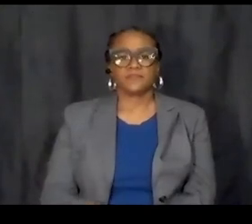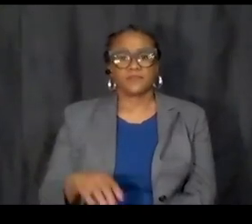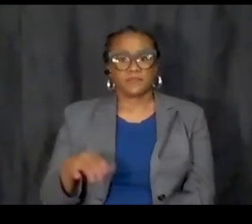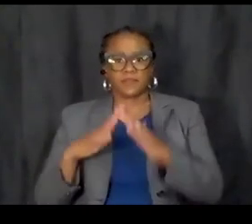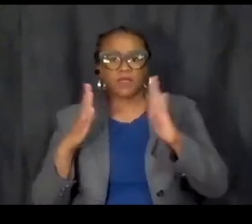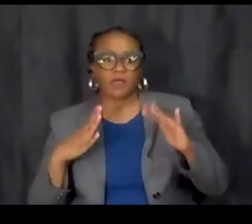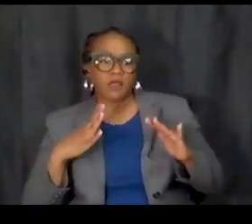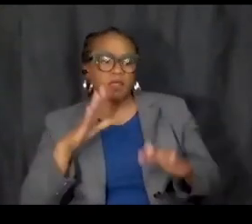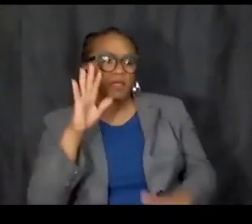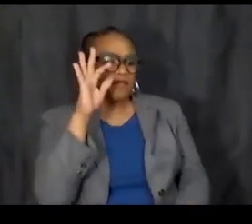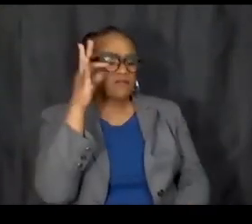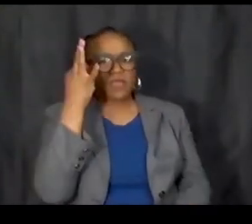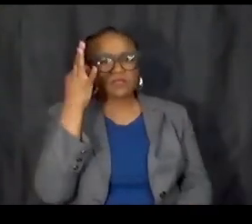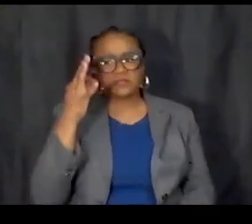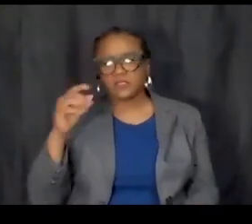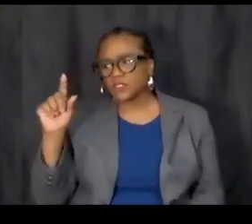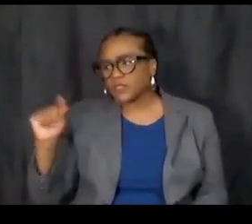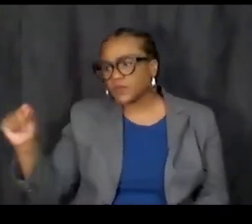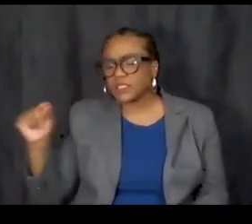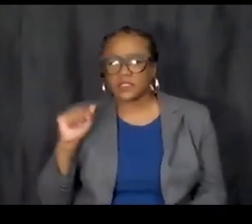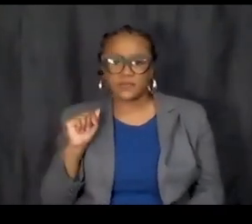Chateau Cadebon, France,